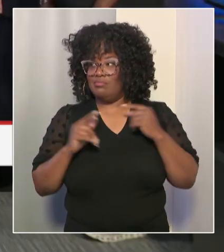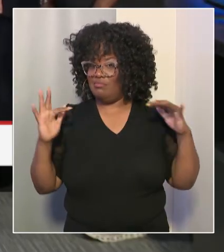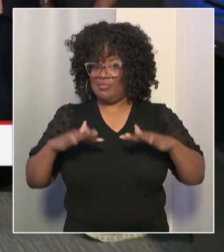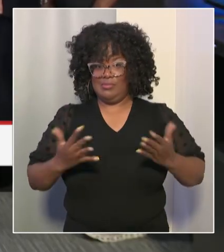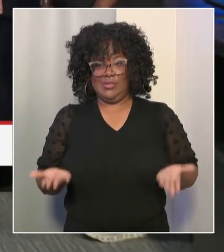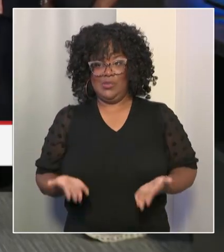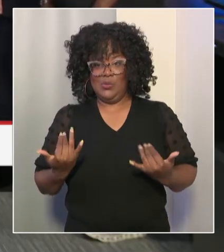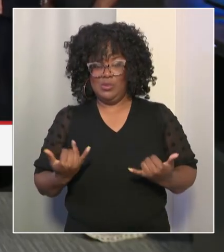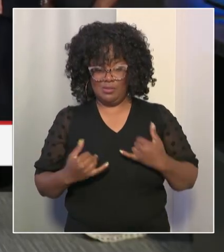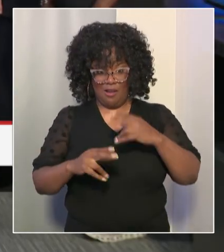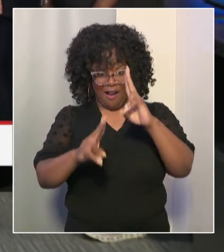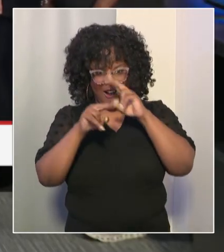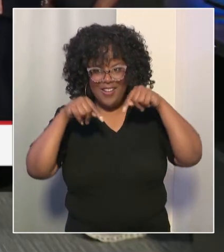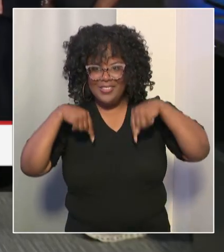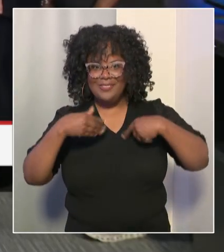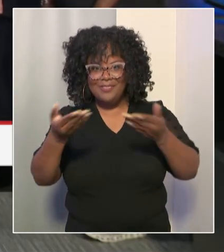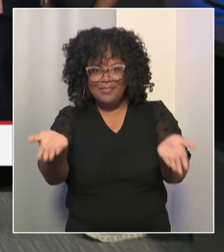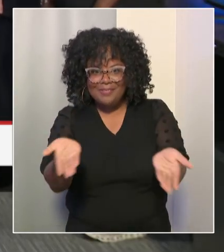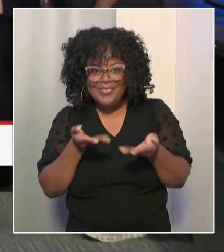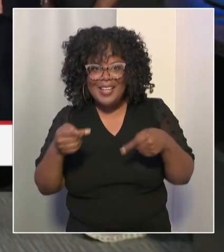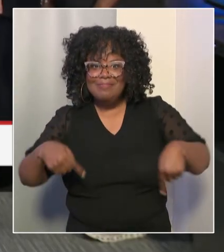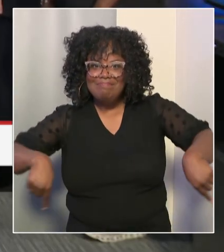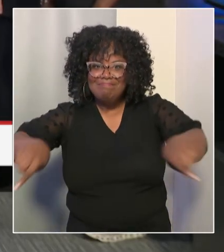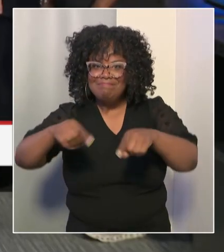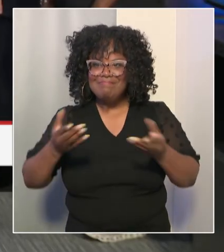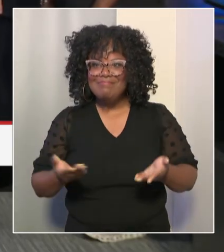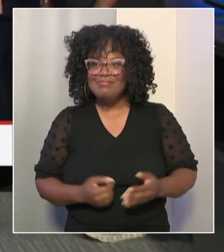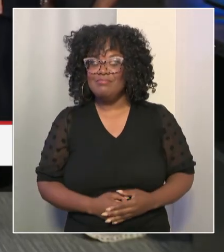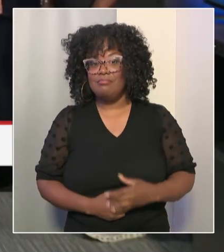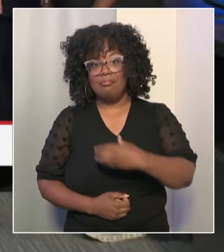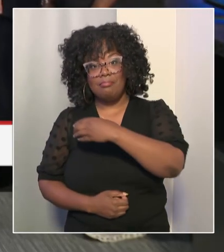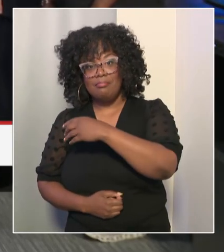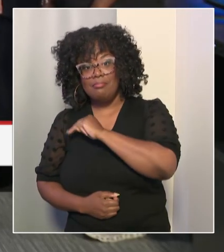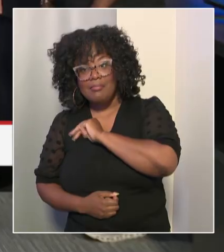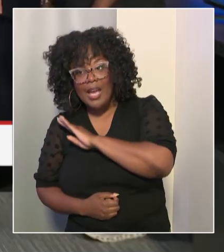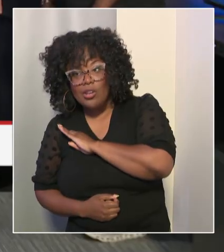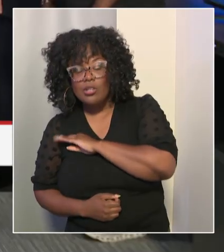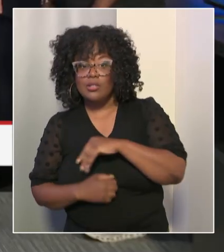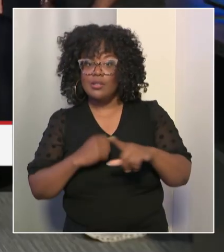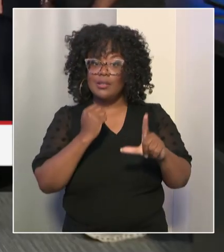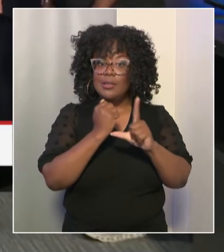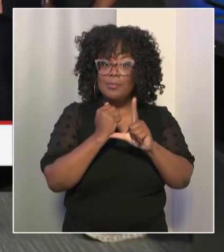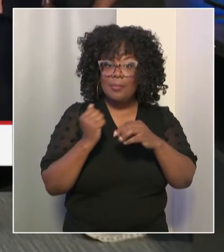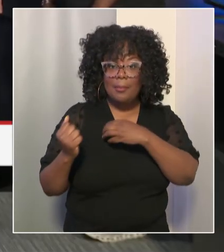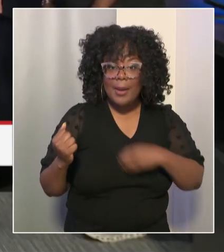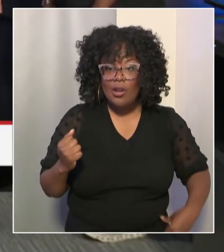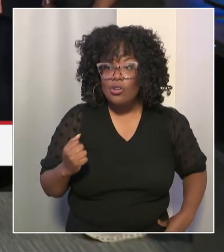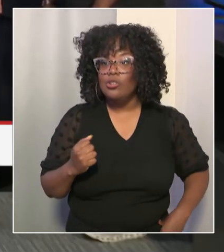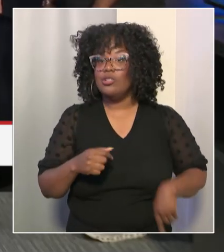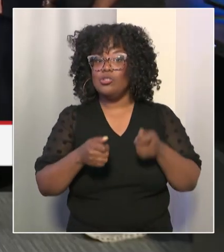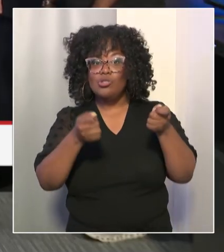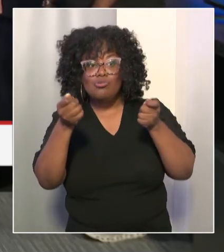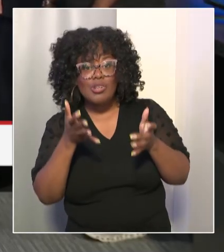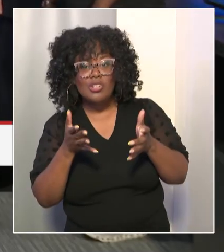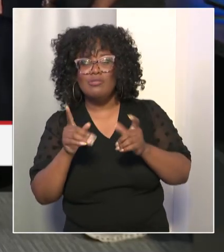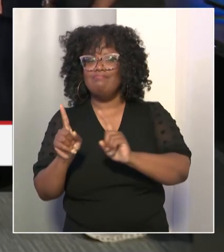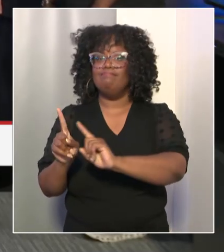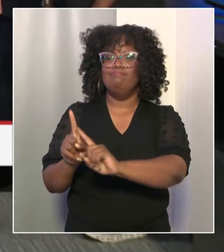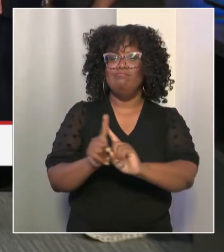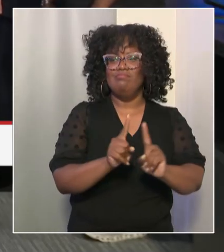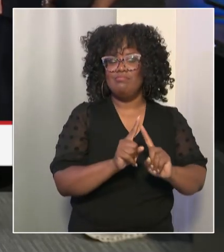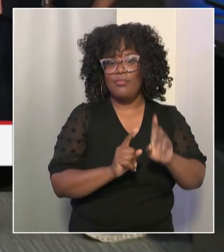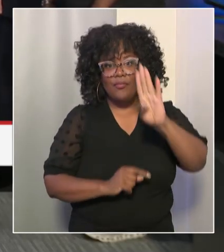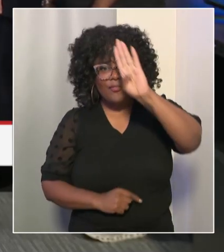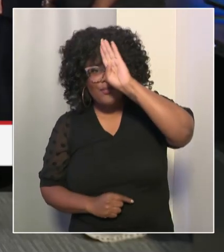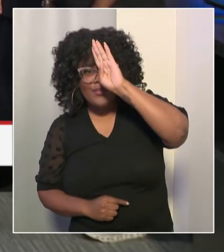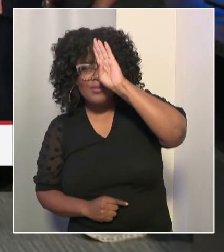you, Madam Mayor Bowser, Deputy Mayor Appiah, Director Hunter, Director Miller, Chief Kelleher, and the project teams